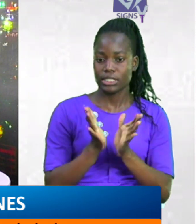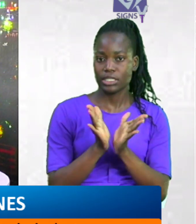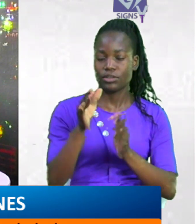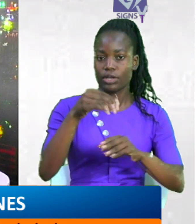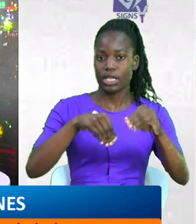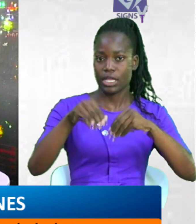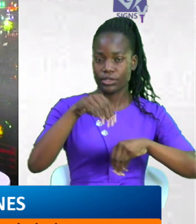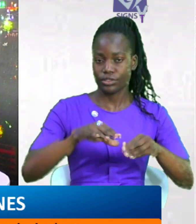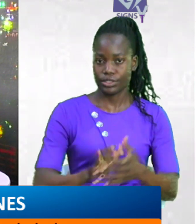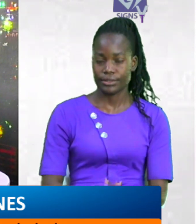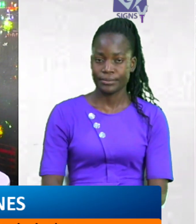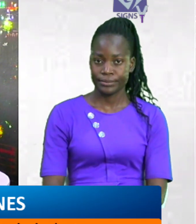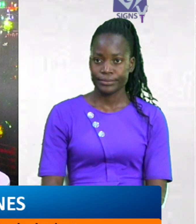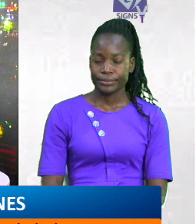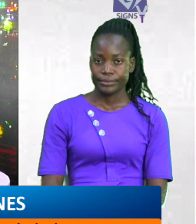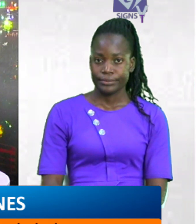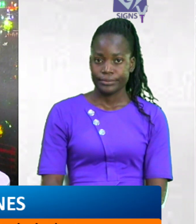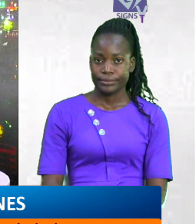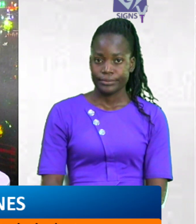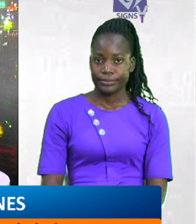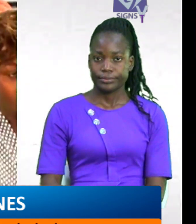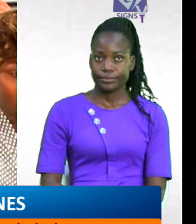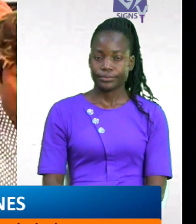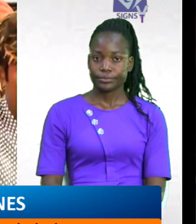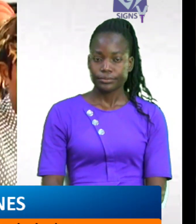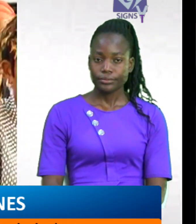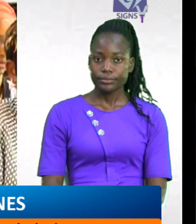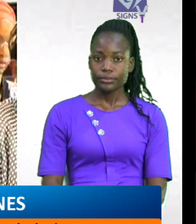year's general elections.